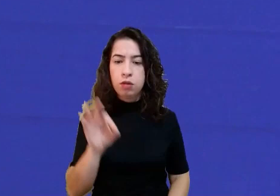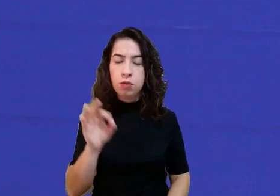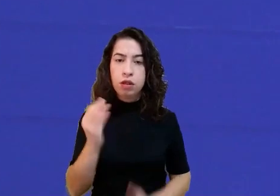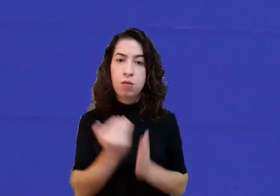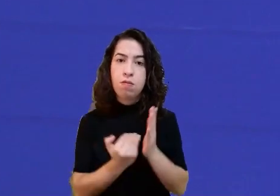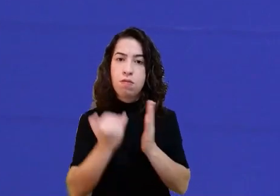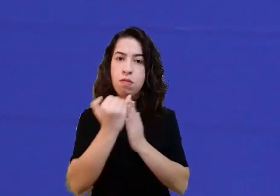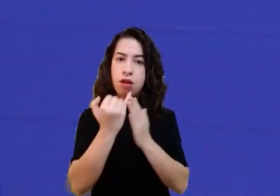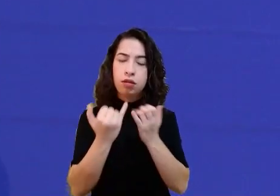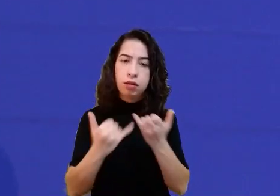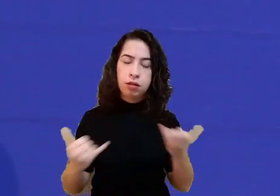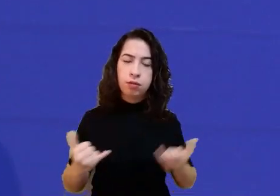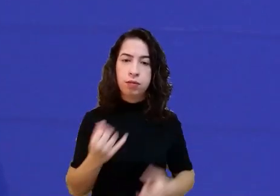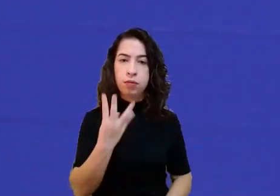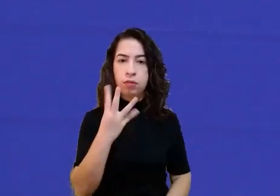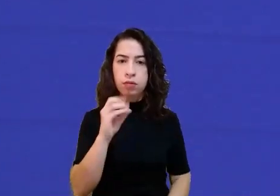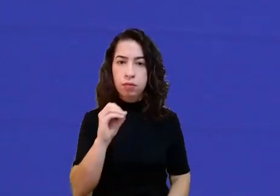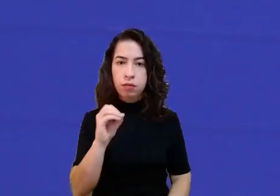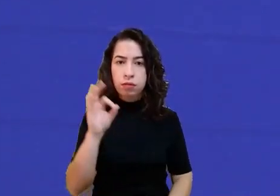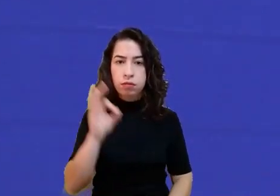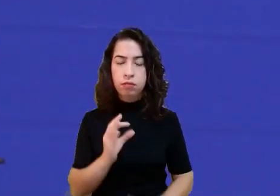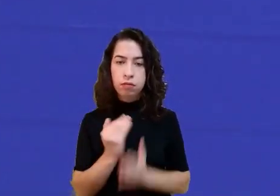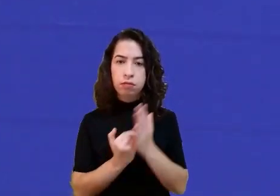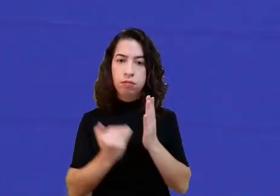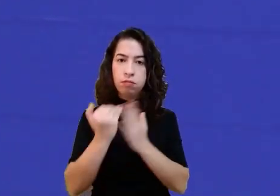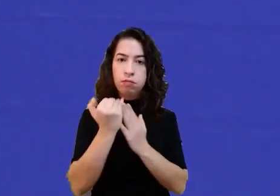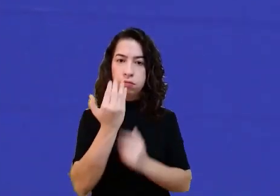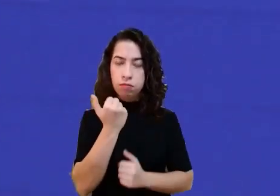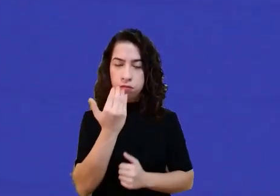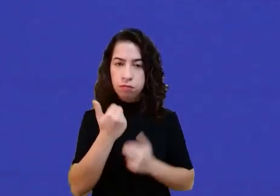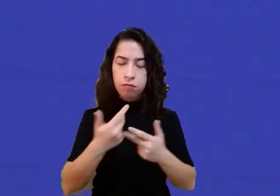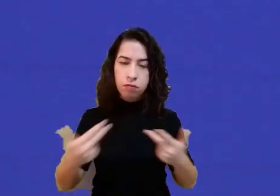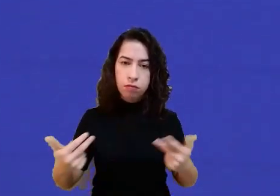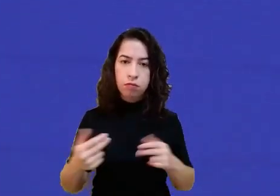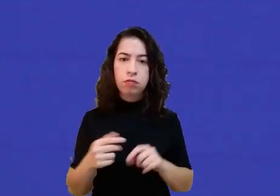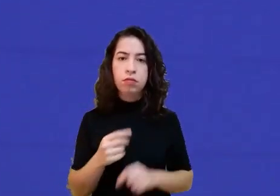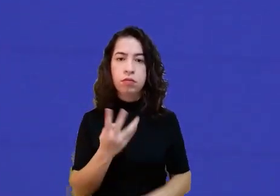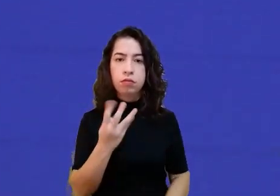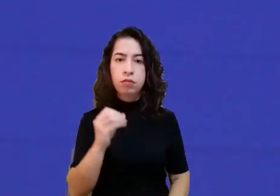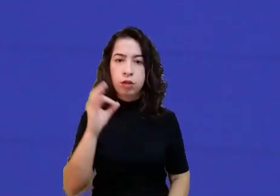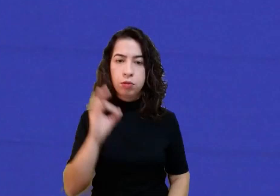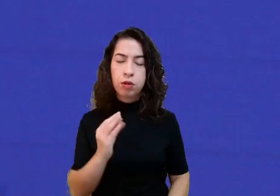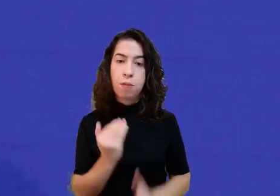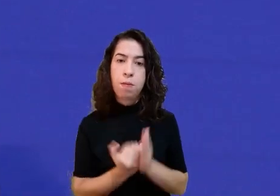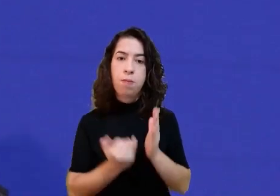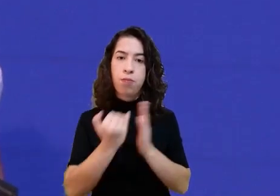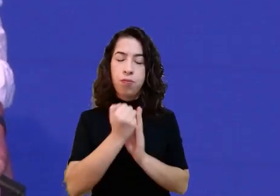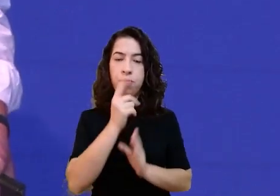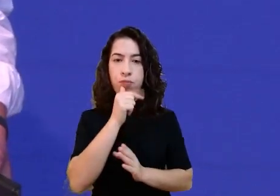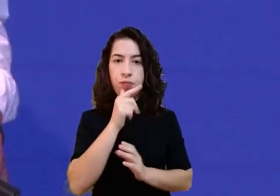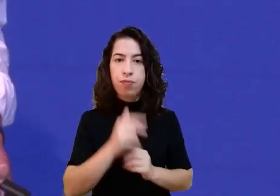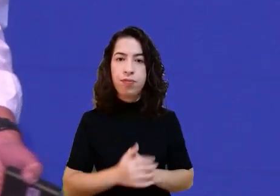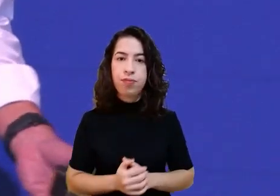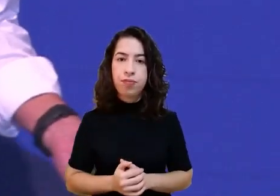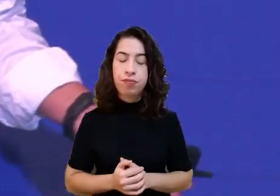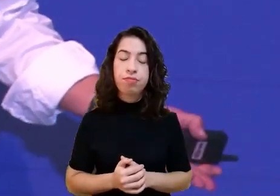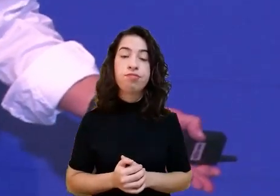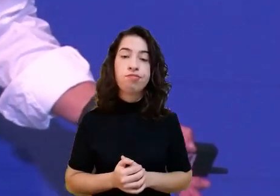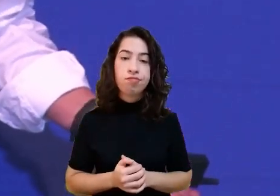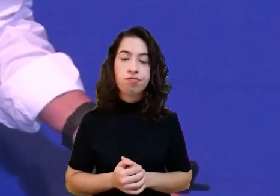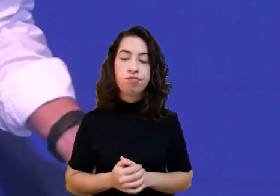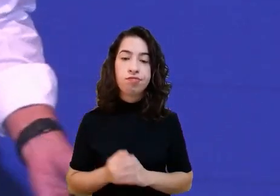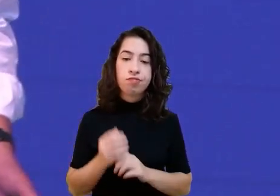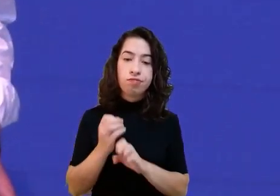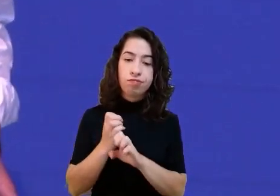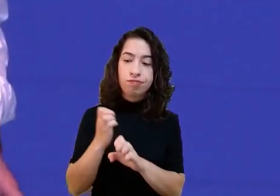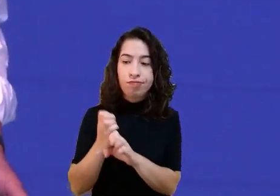energy, 40% more food, and 40% more water. That's why in